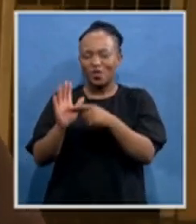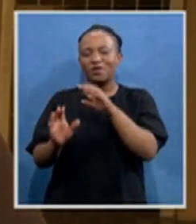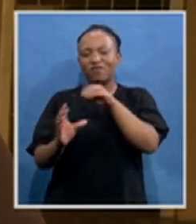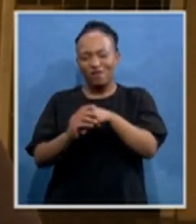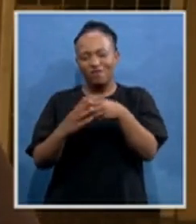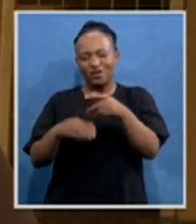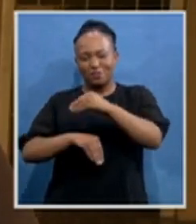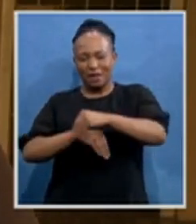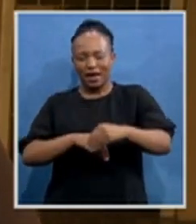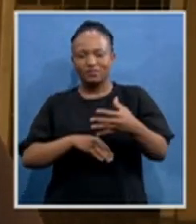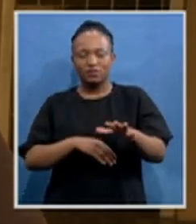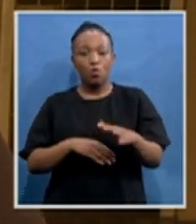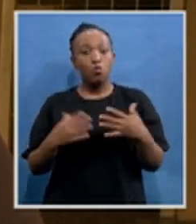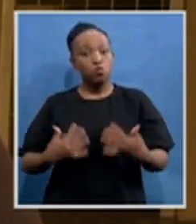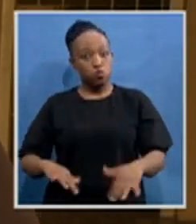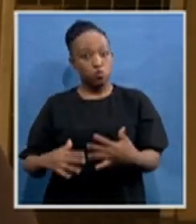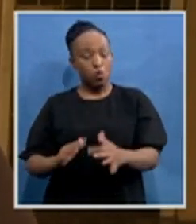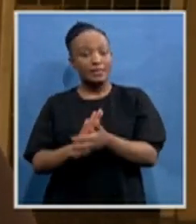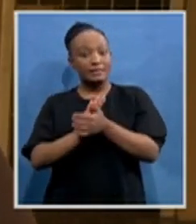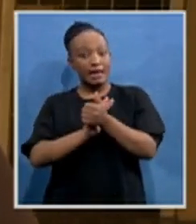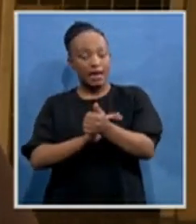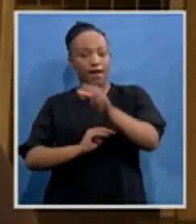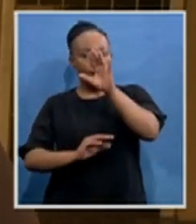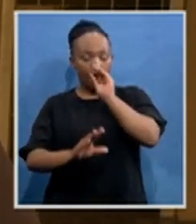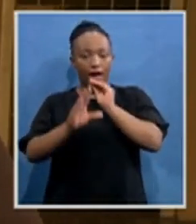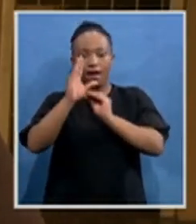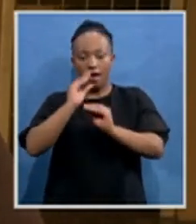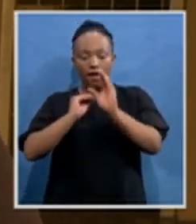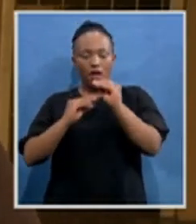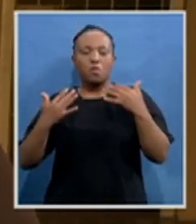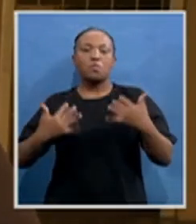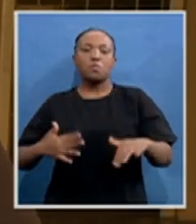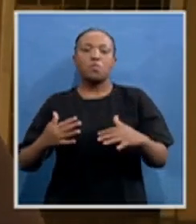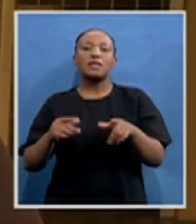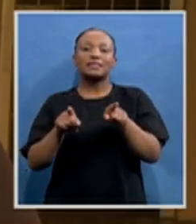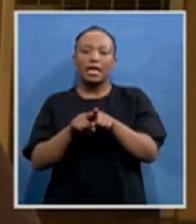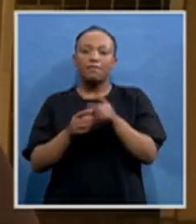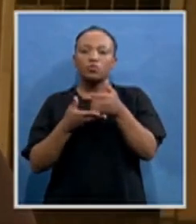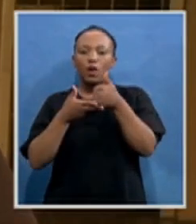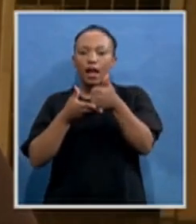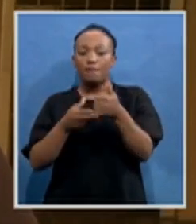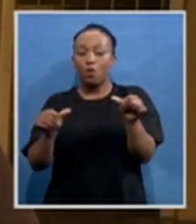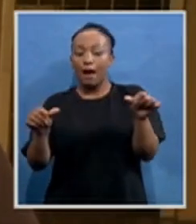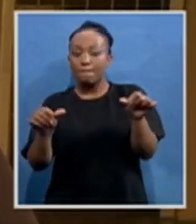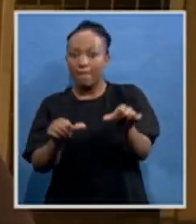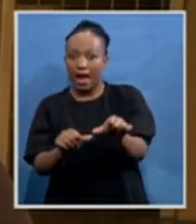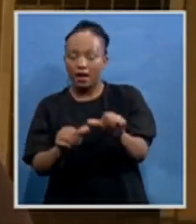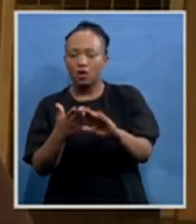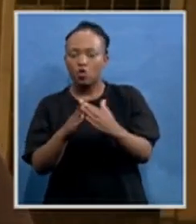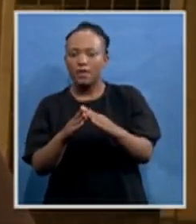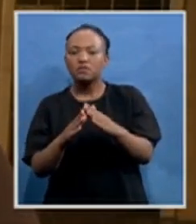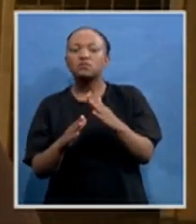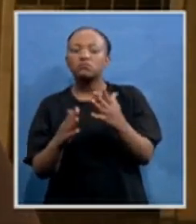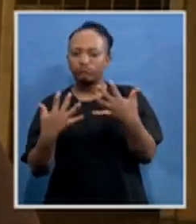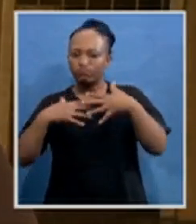learned here, and of course integration into societies when an offender has served their sentence is vital. And if they have skills